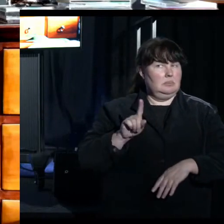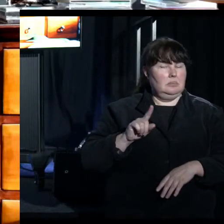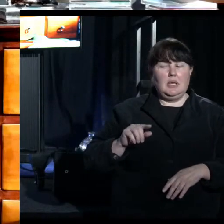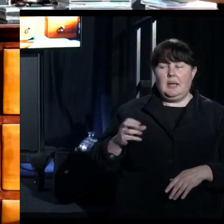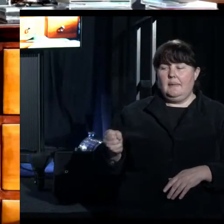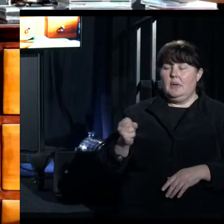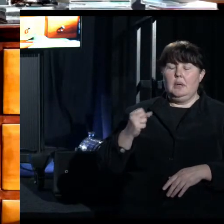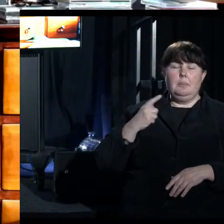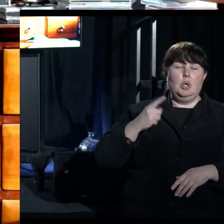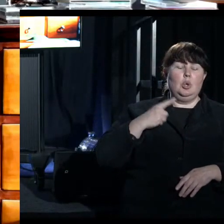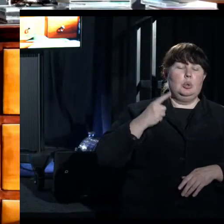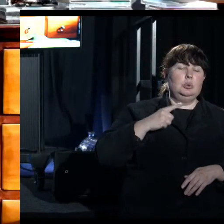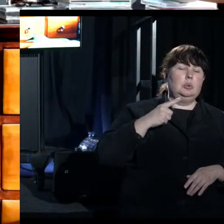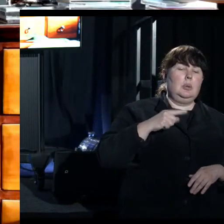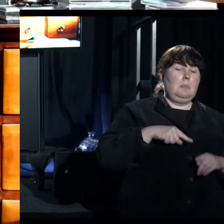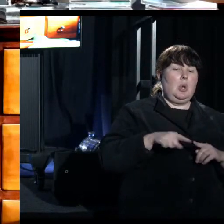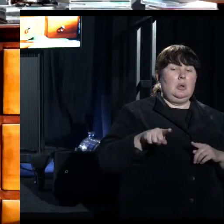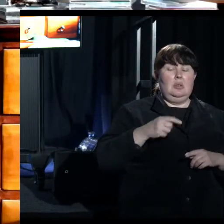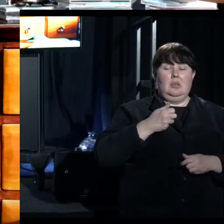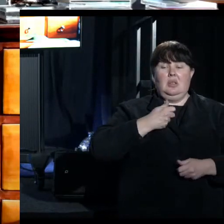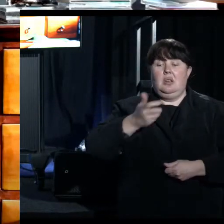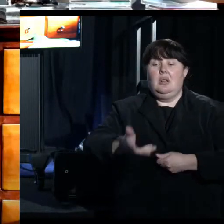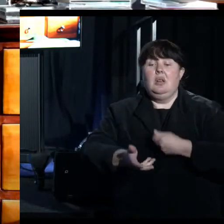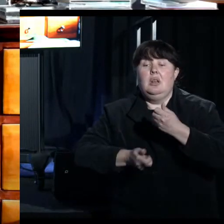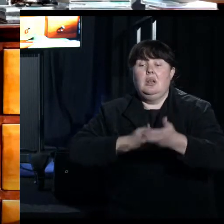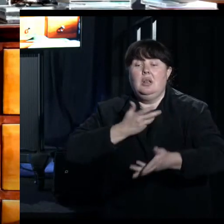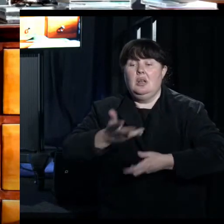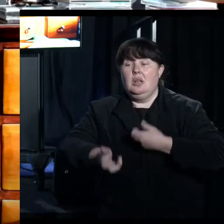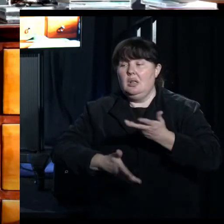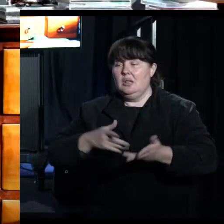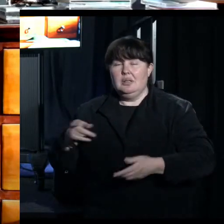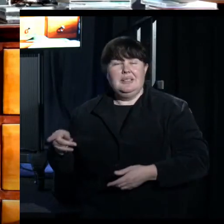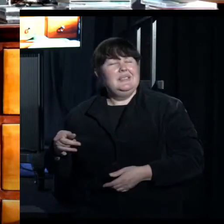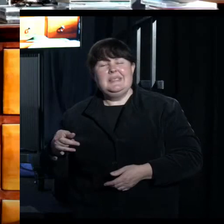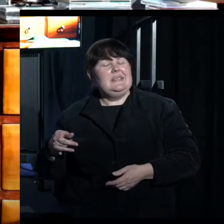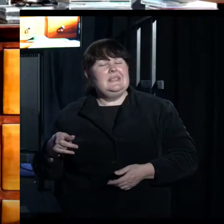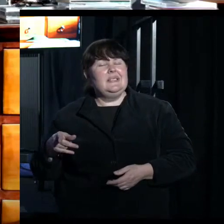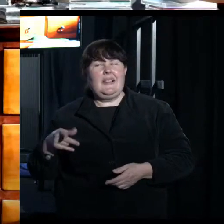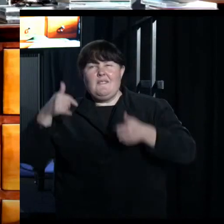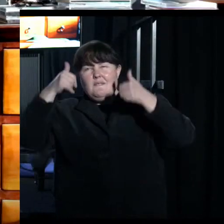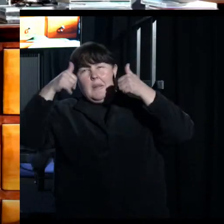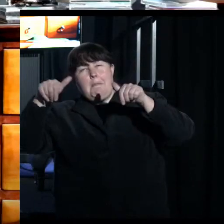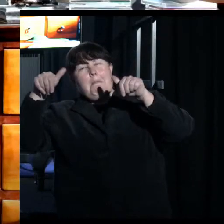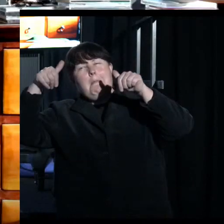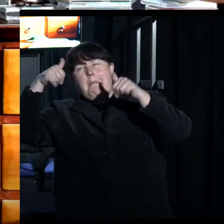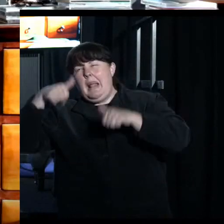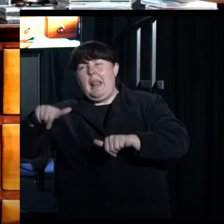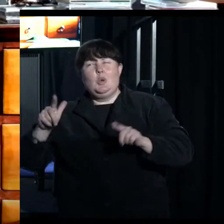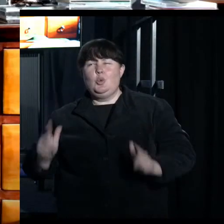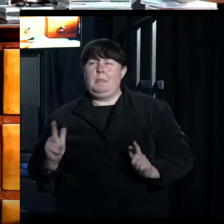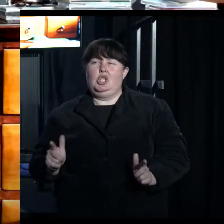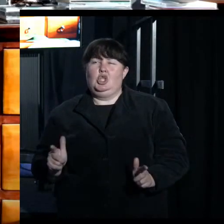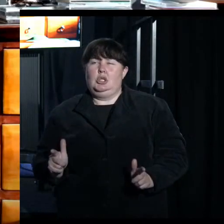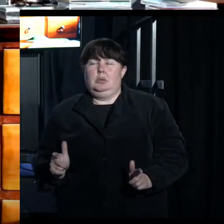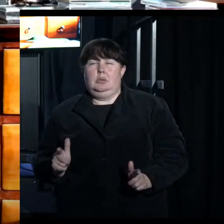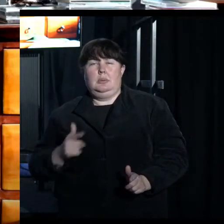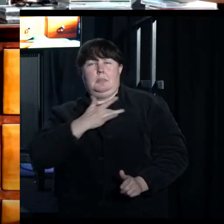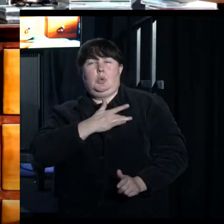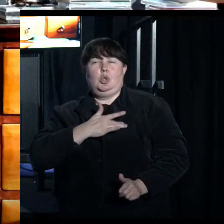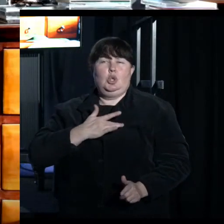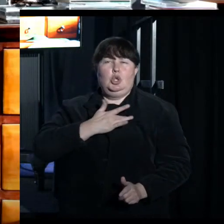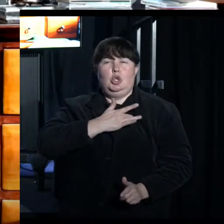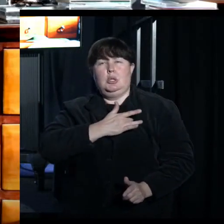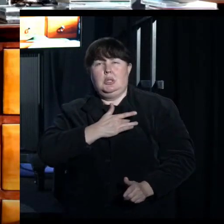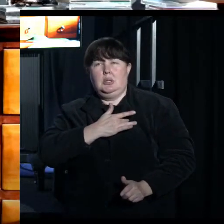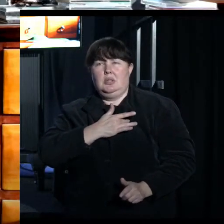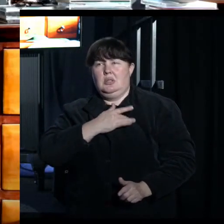alike. From my perspective, don't start with the emotions. Start with a